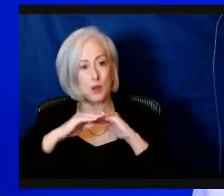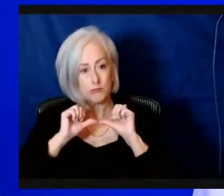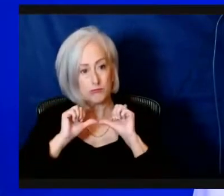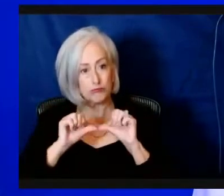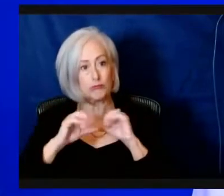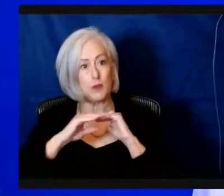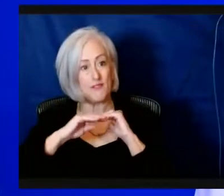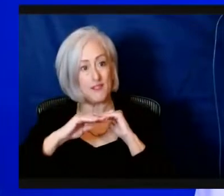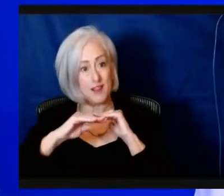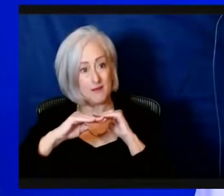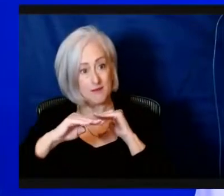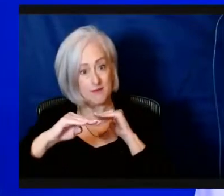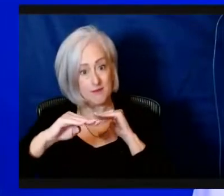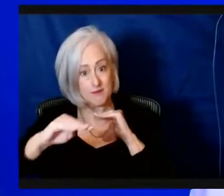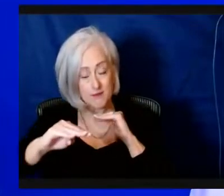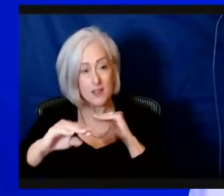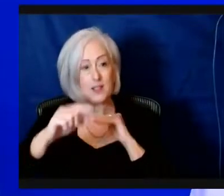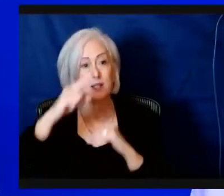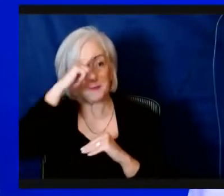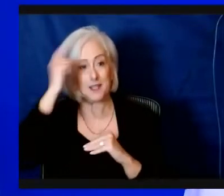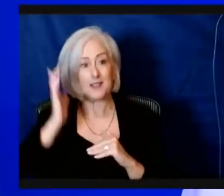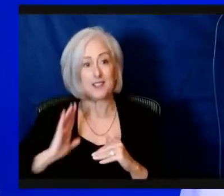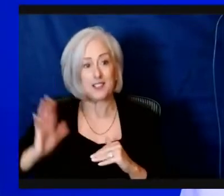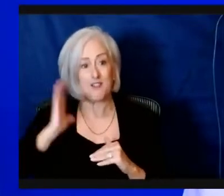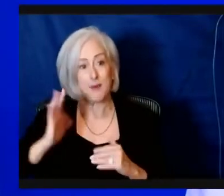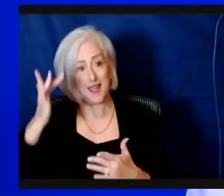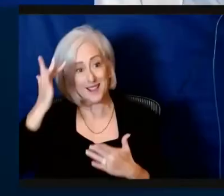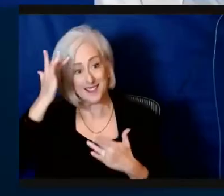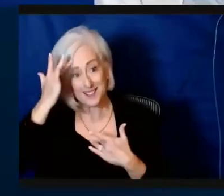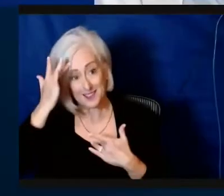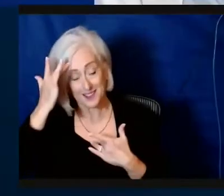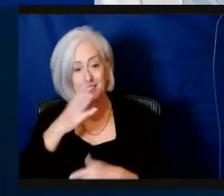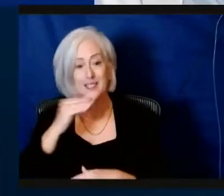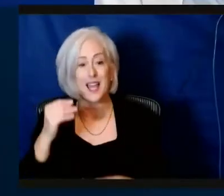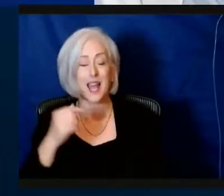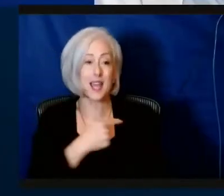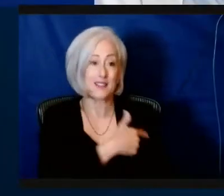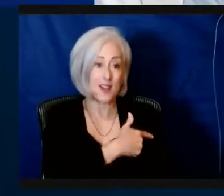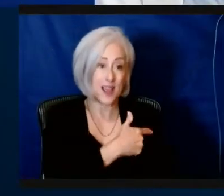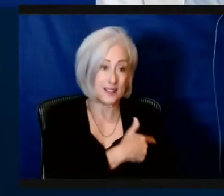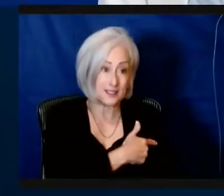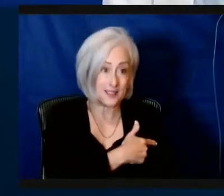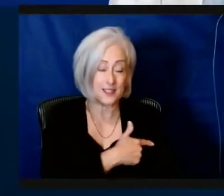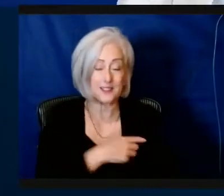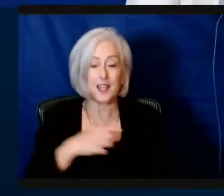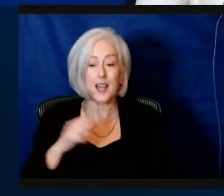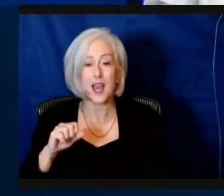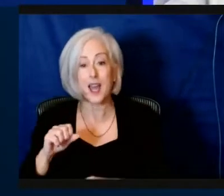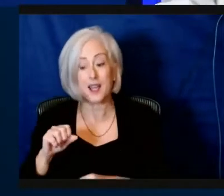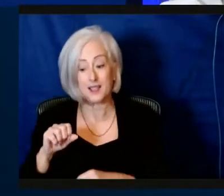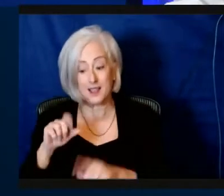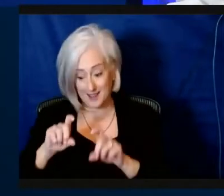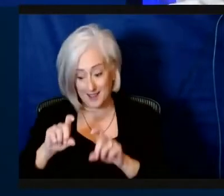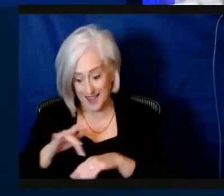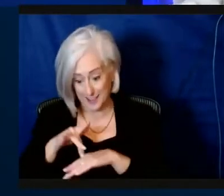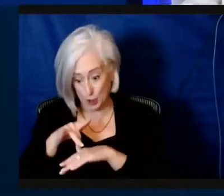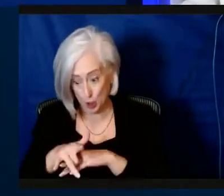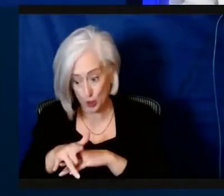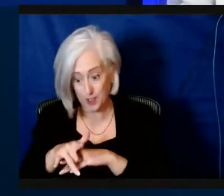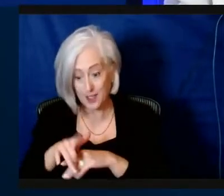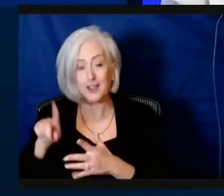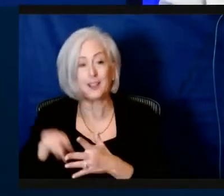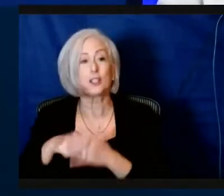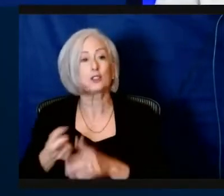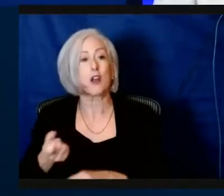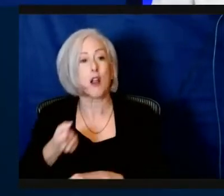infection immunity, but also testing early and getting on Paxlovid. Yep, BA this, BA that. Yeah. It's everywhere you want to